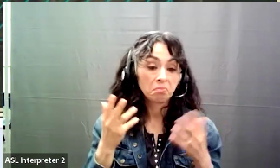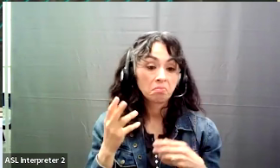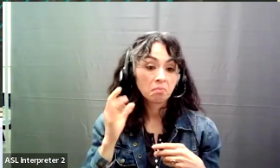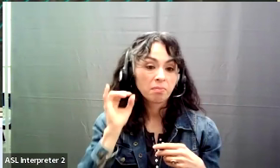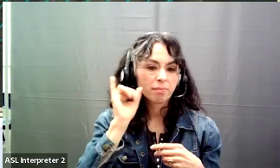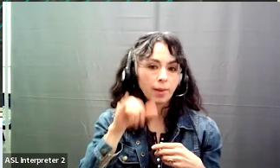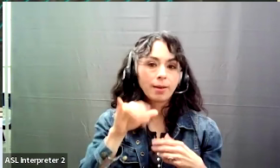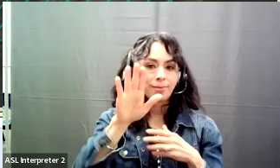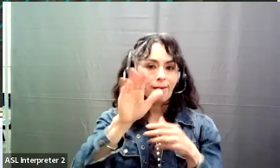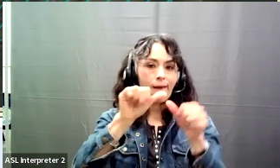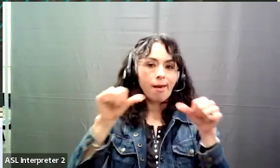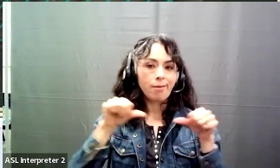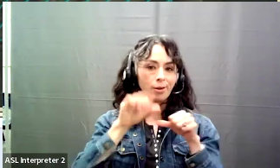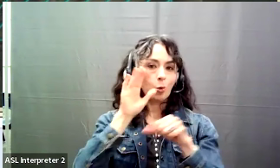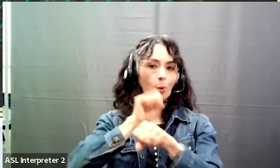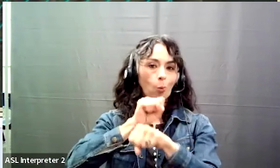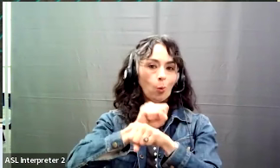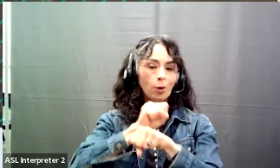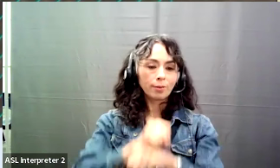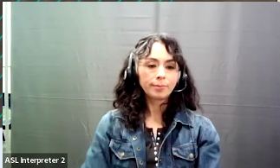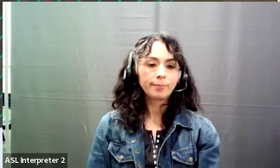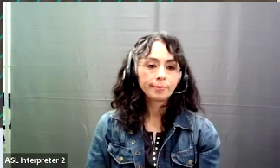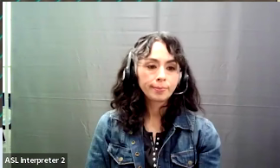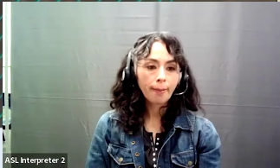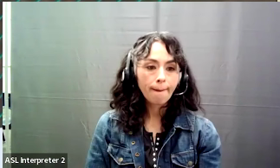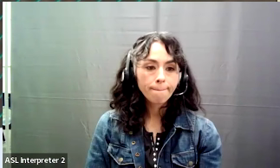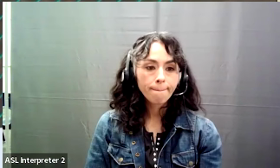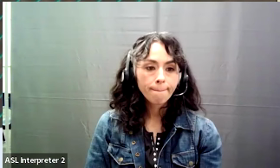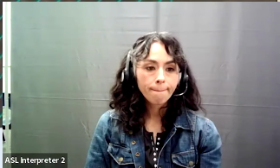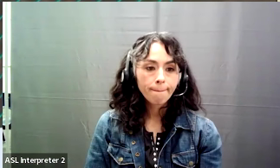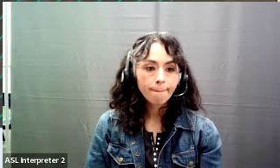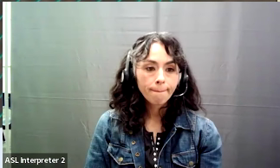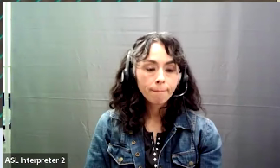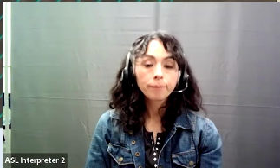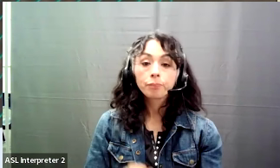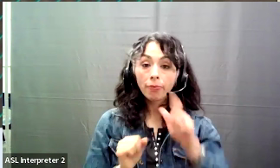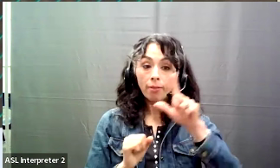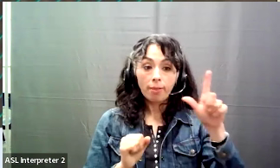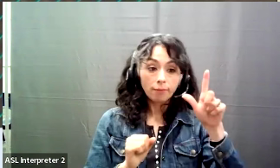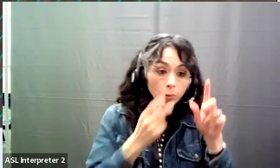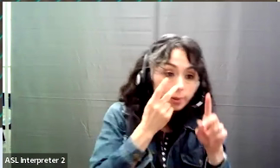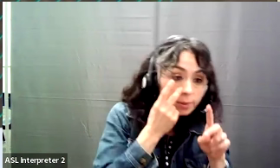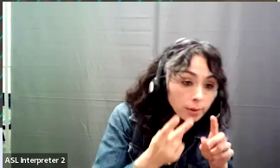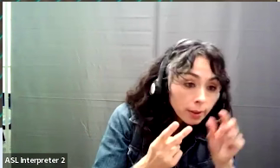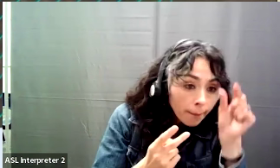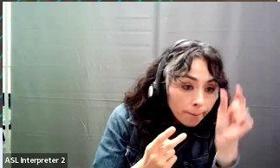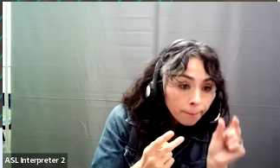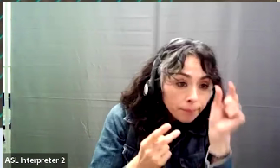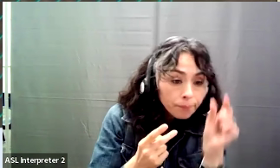that this is the area where I'm going to be working, that marks that area. In the tag that you see